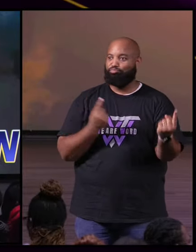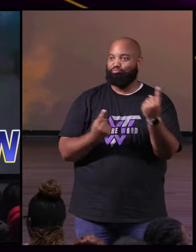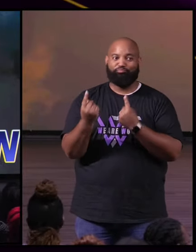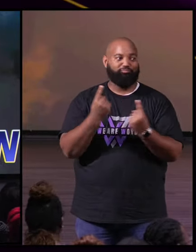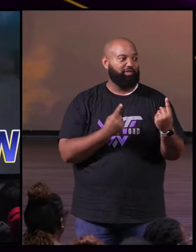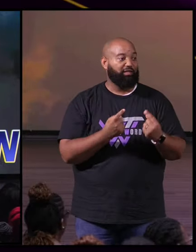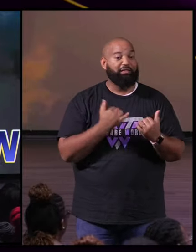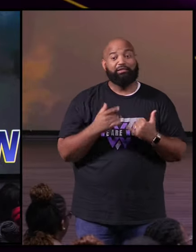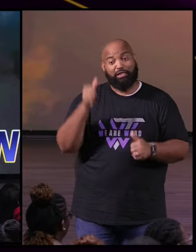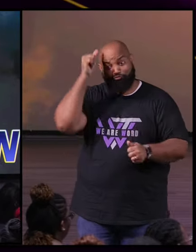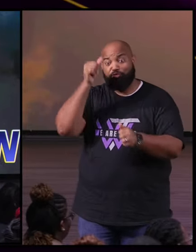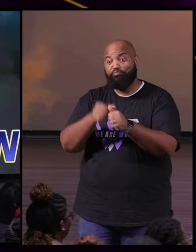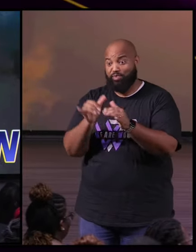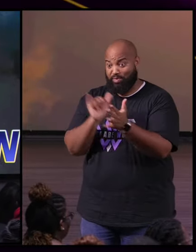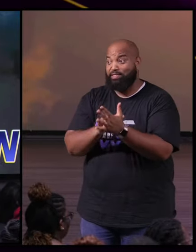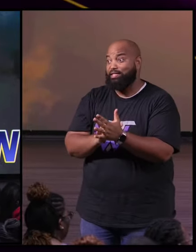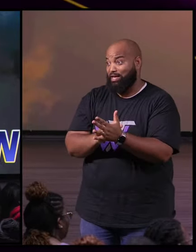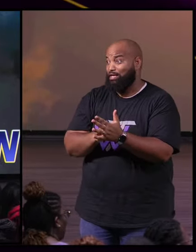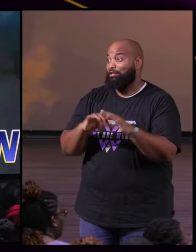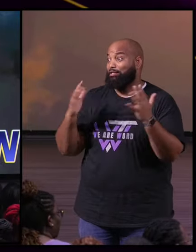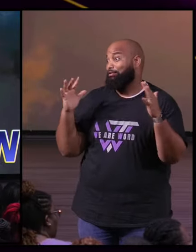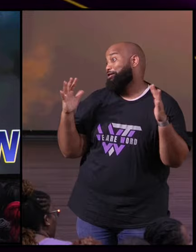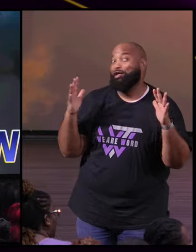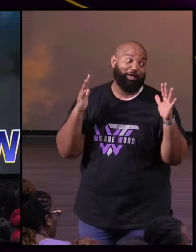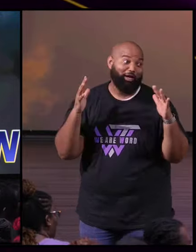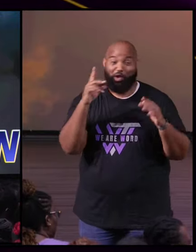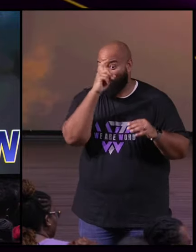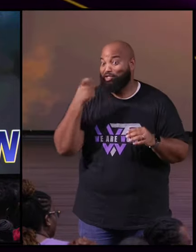Now you remember that clap when it's offering time, okay?